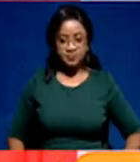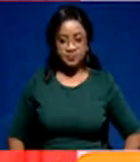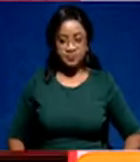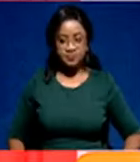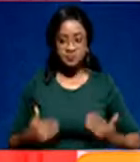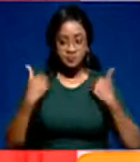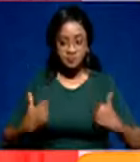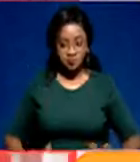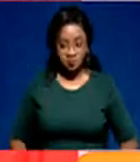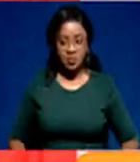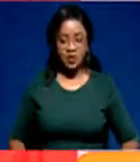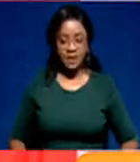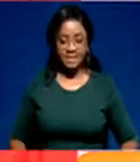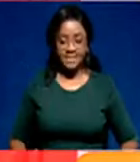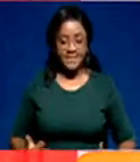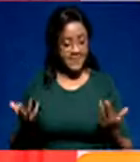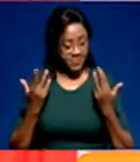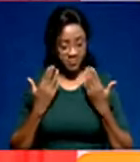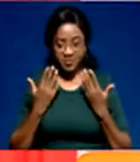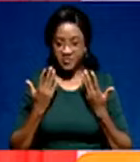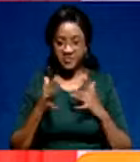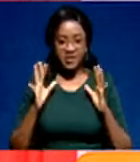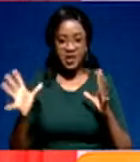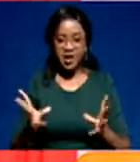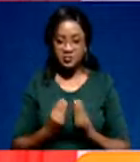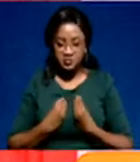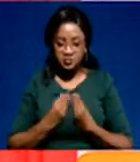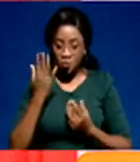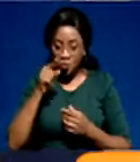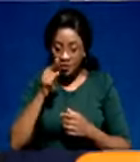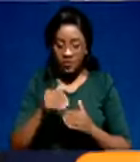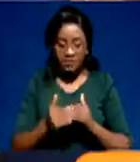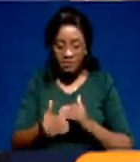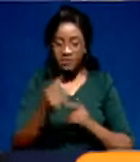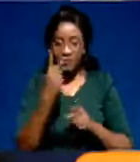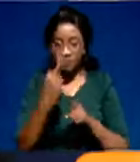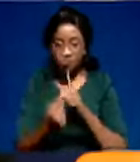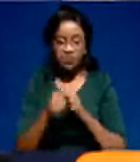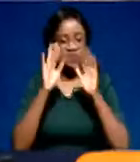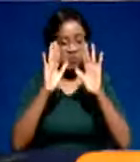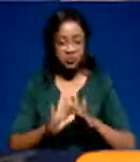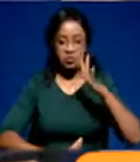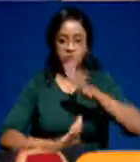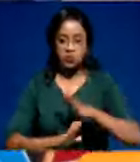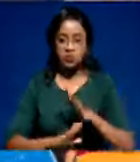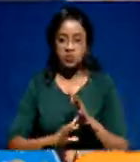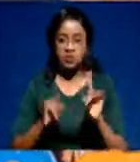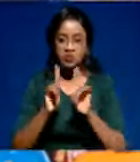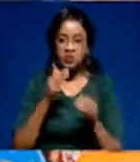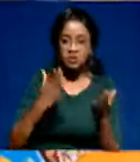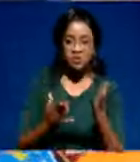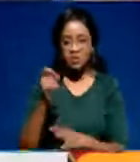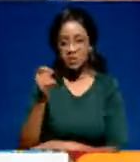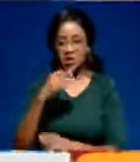sit that that is the most important thing in the next 2 years. Perhaps by the end of the month,